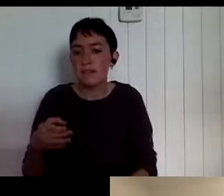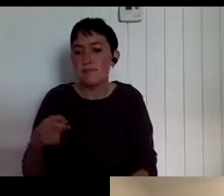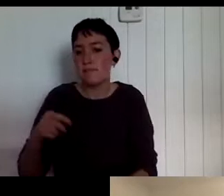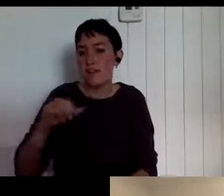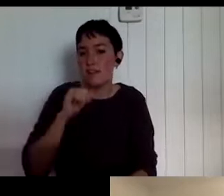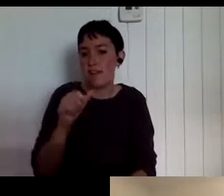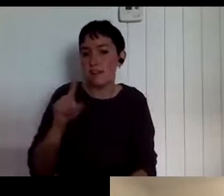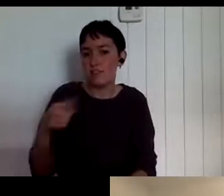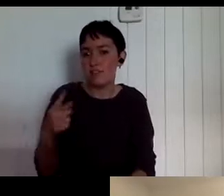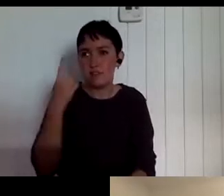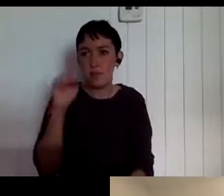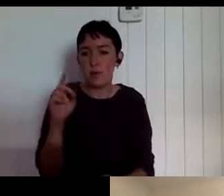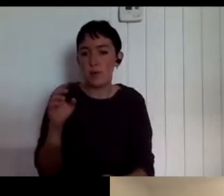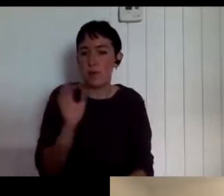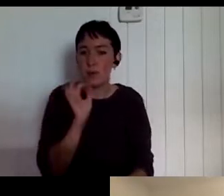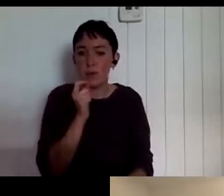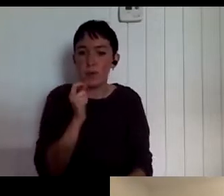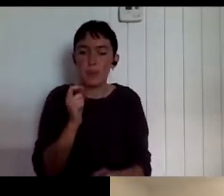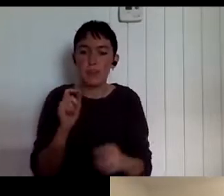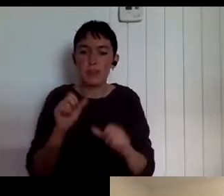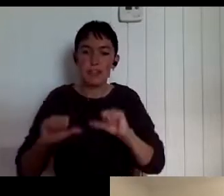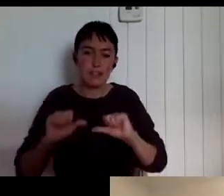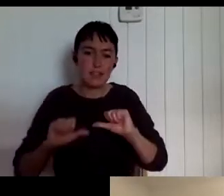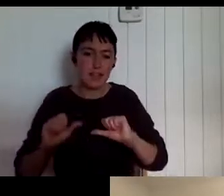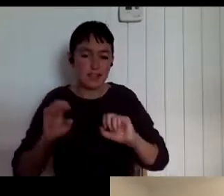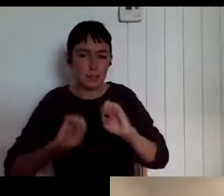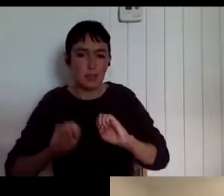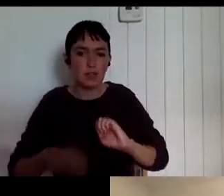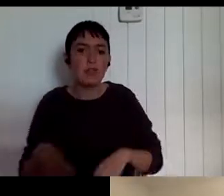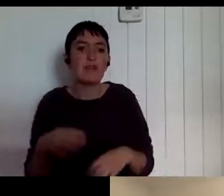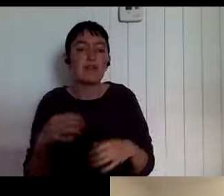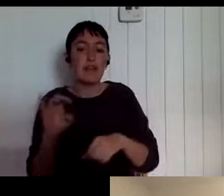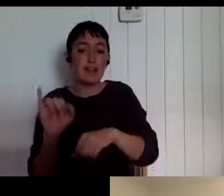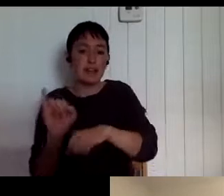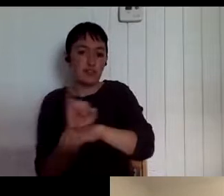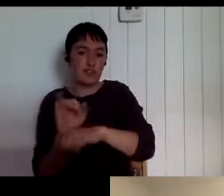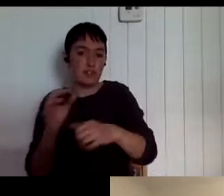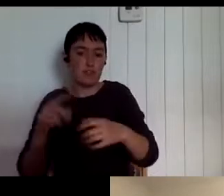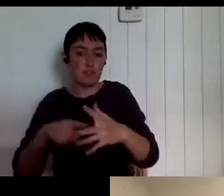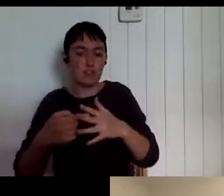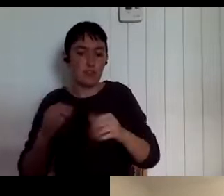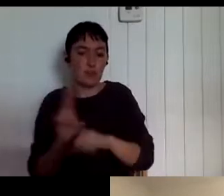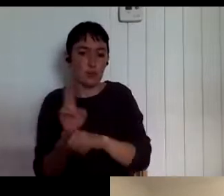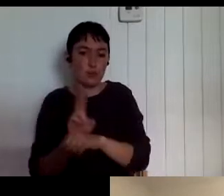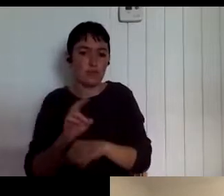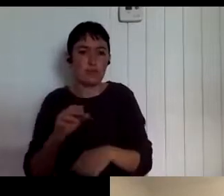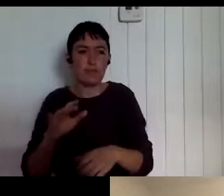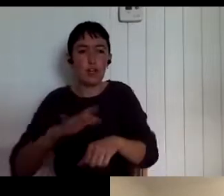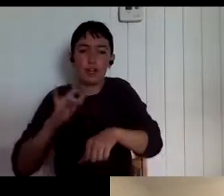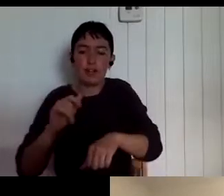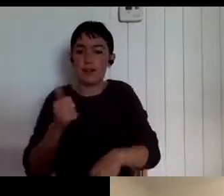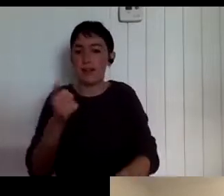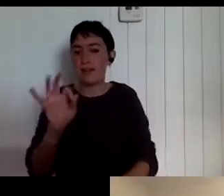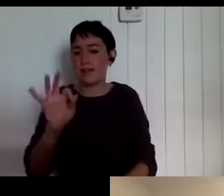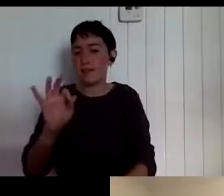things like that, in the early 1900s. They were like the very primitive sort of batteries. And